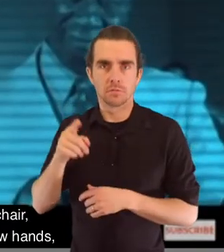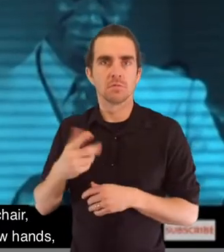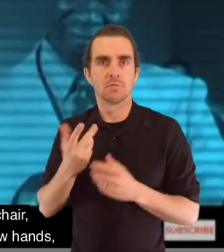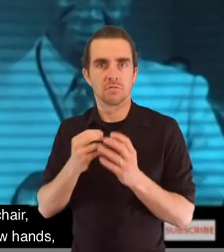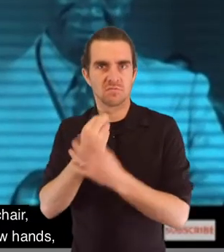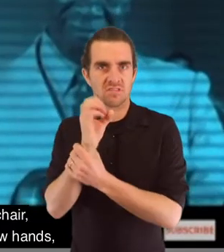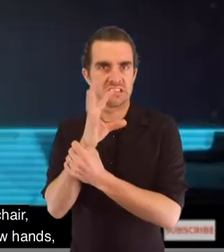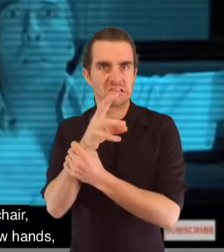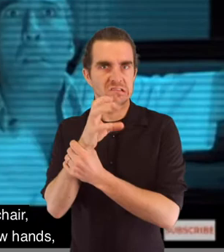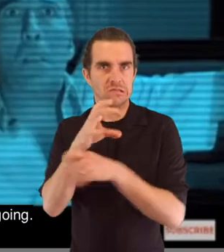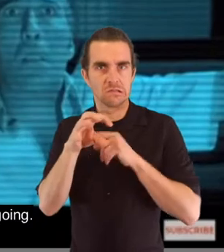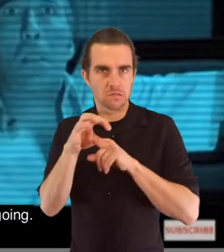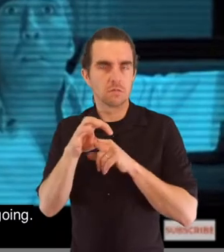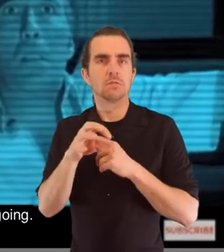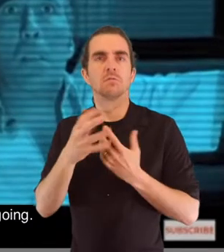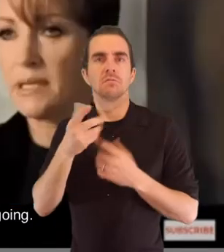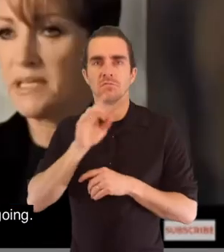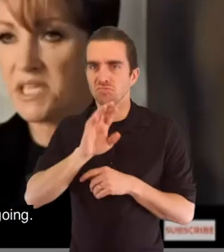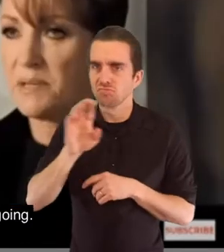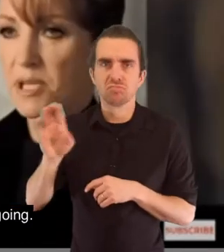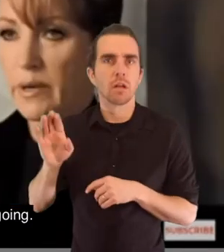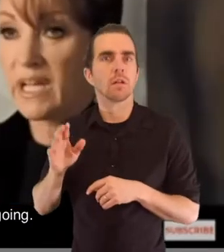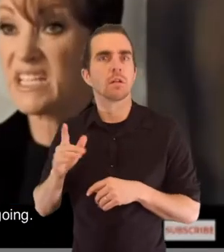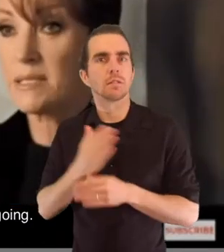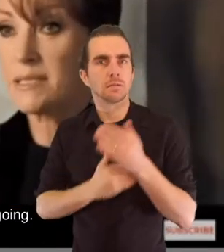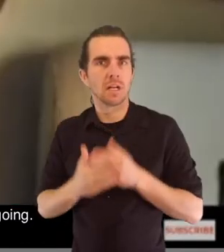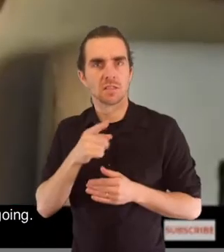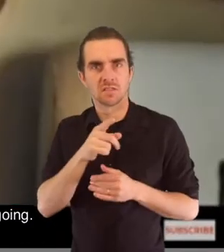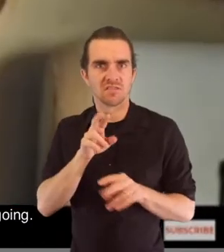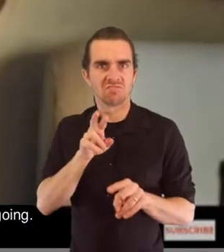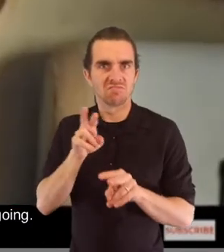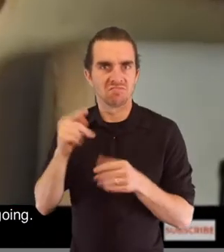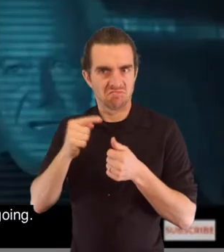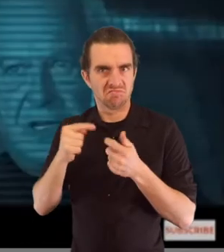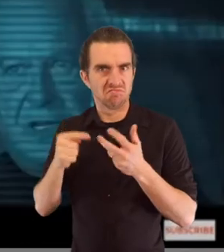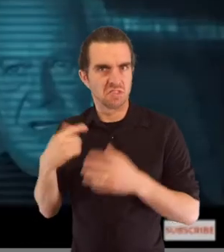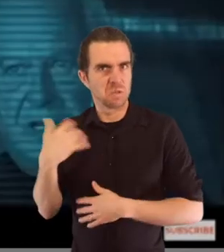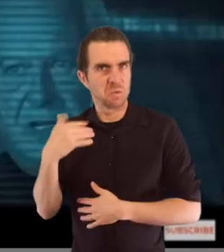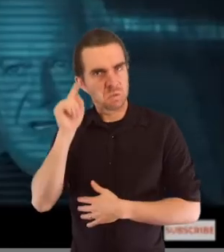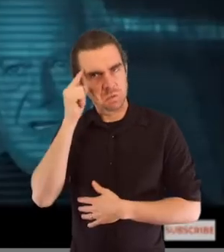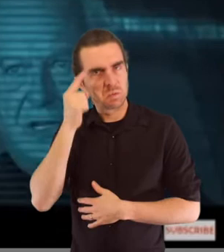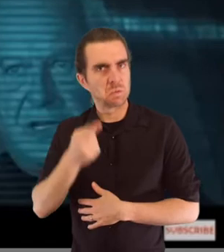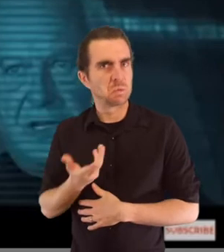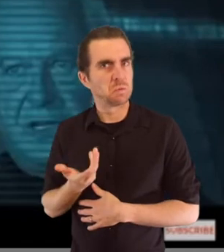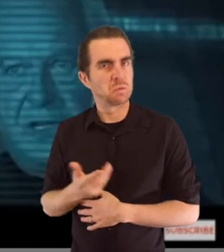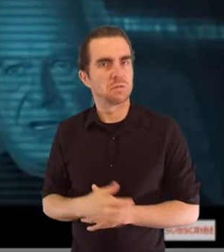with a claw hand. Scaramanga, a third nipple. And the list keeps going. It's insane. Stromberg.